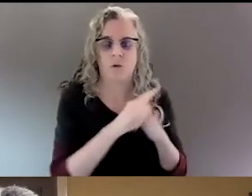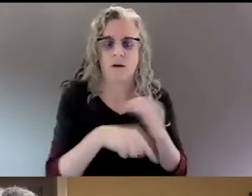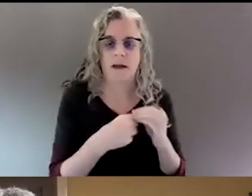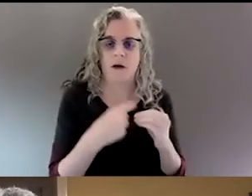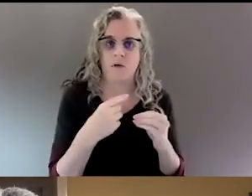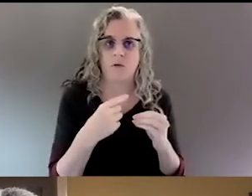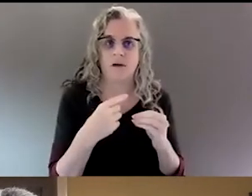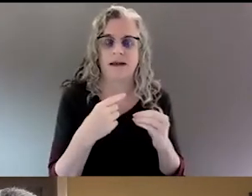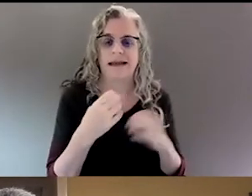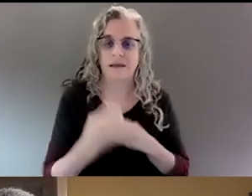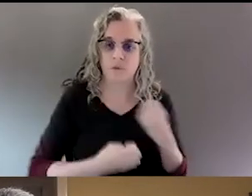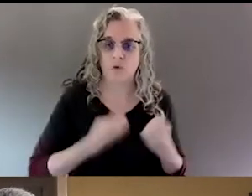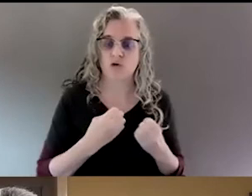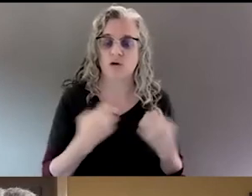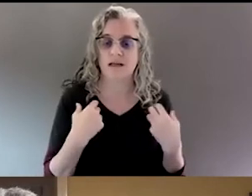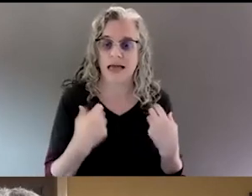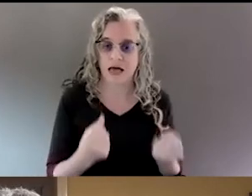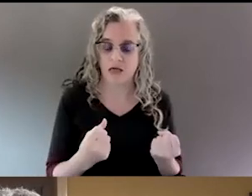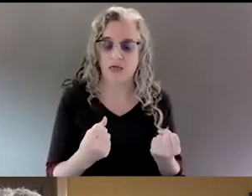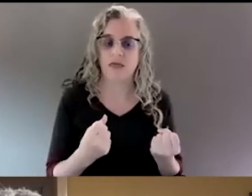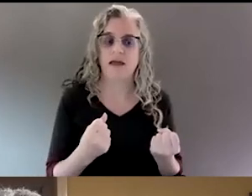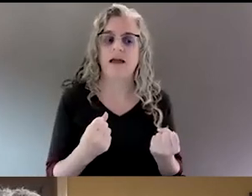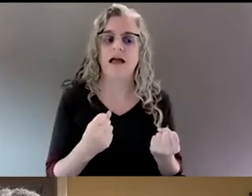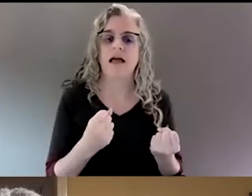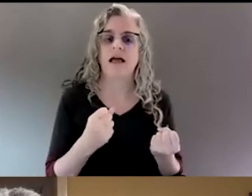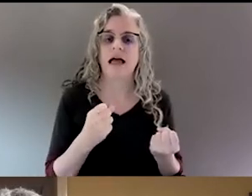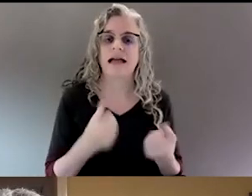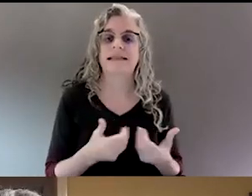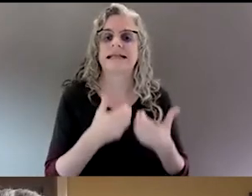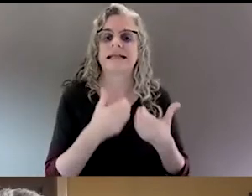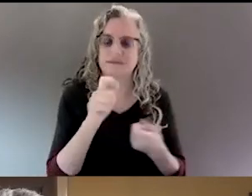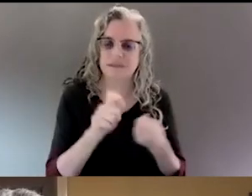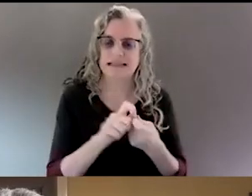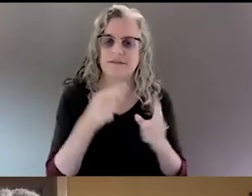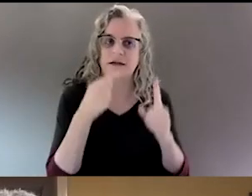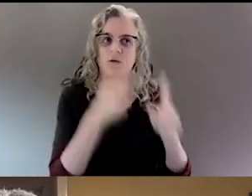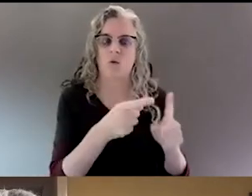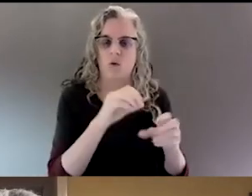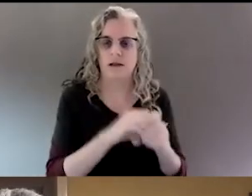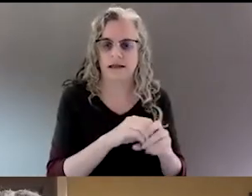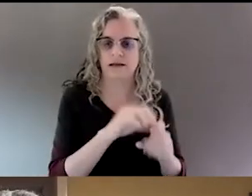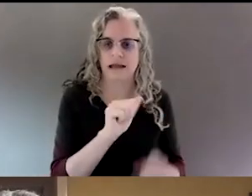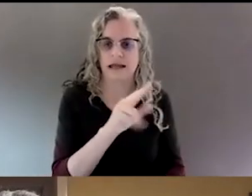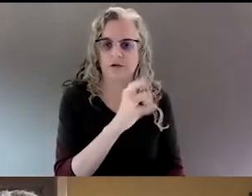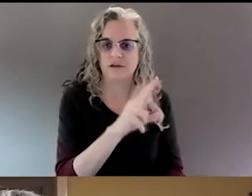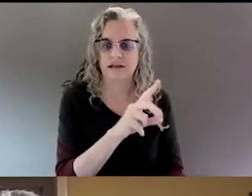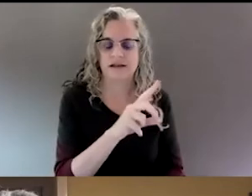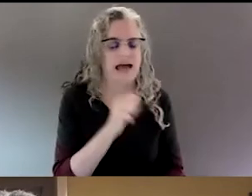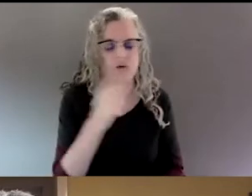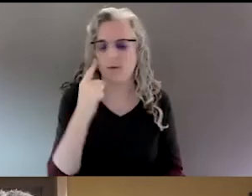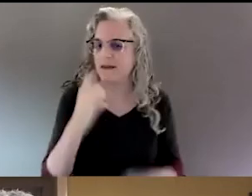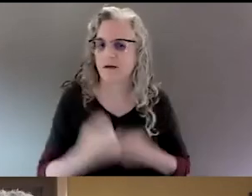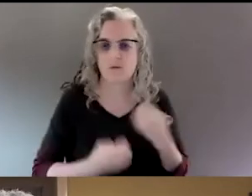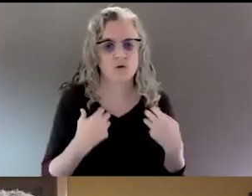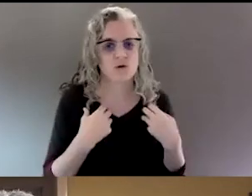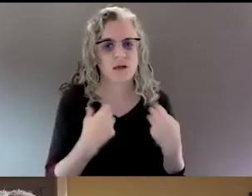and distinct mission of the organization. I don't think that emotional well-being is front and